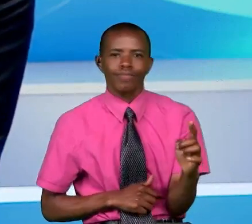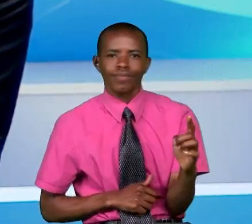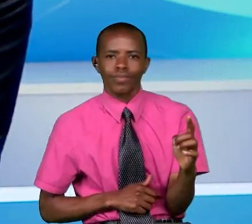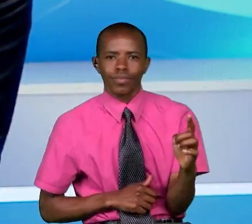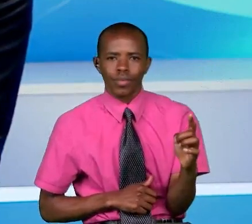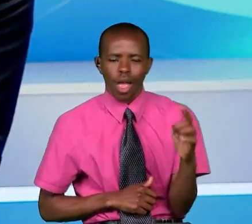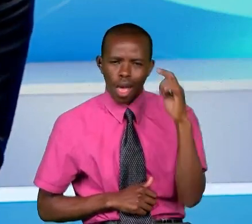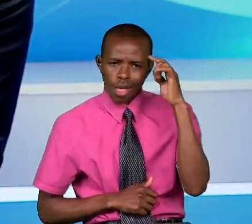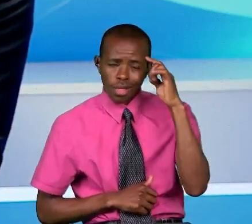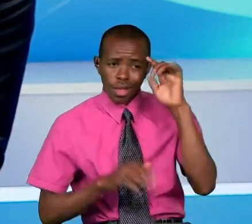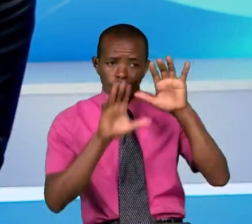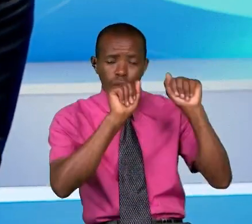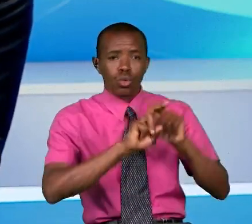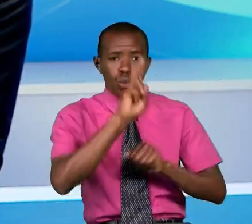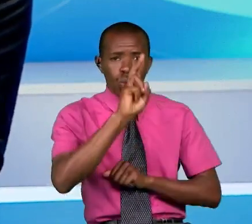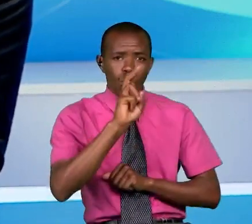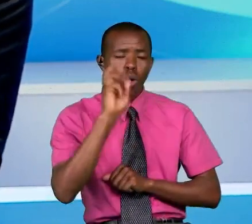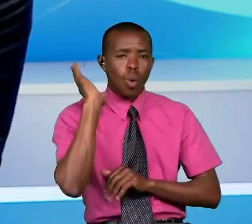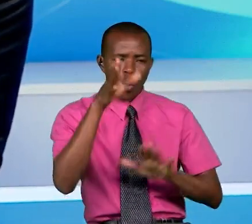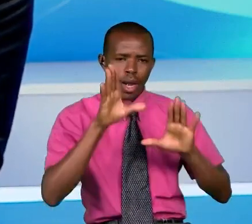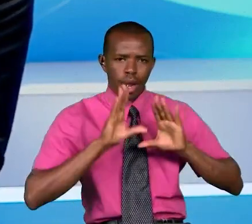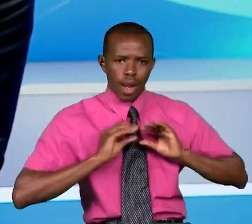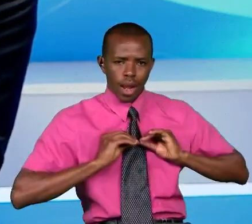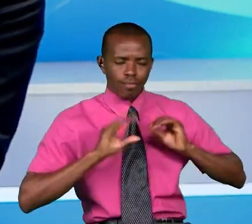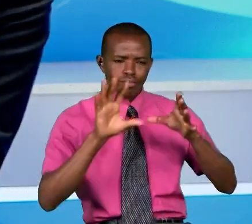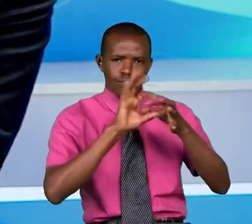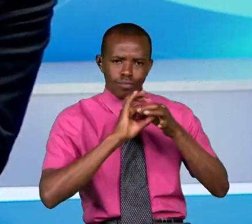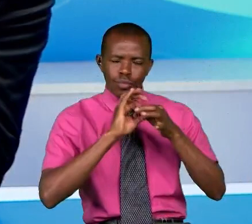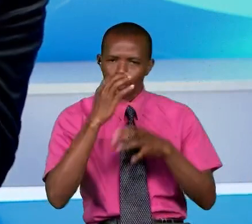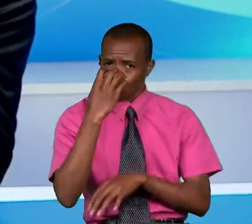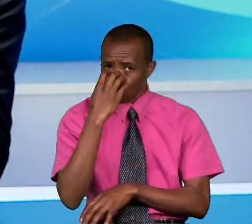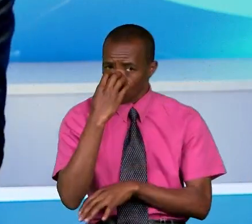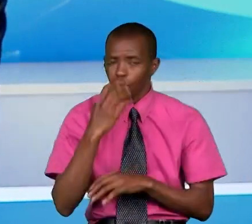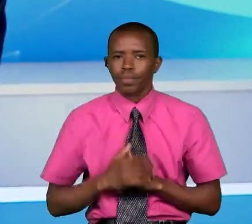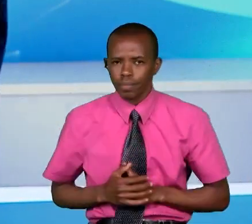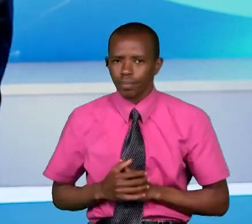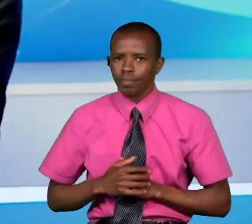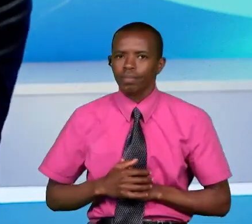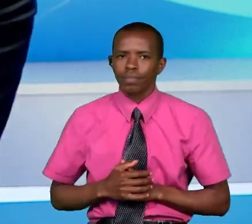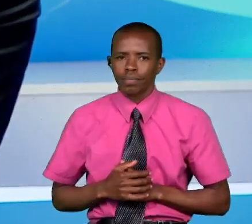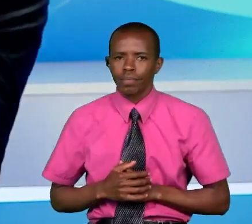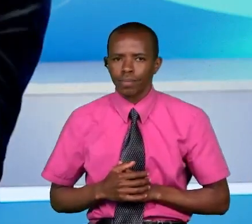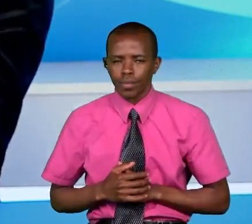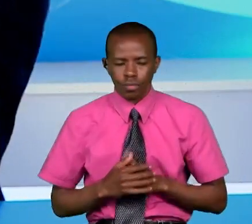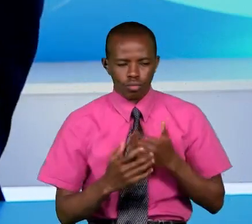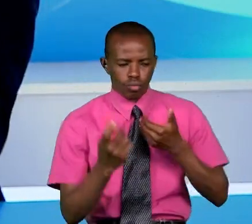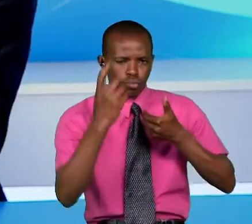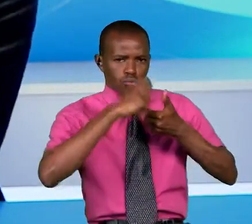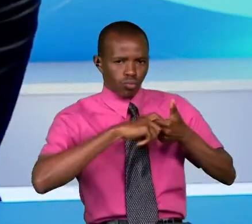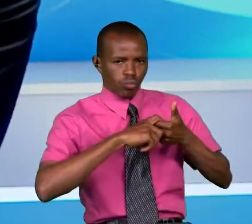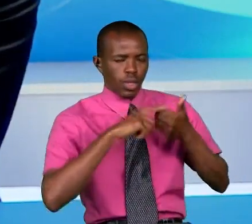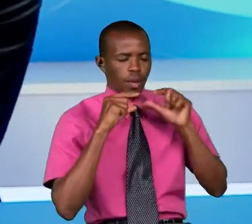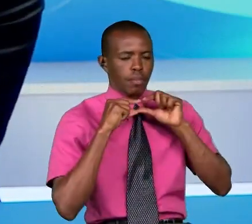Kenya. Do you think the President Uhuru Kenyatta will agree to reconcile with his deputy William Ruto? Talk to us. And now I'm joined by these great